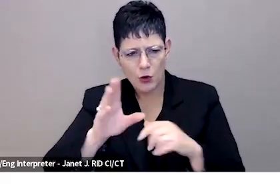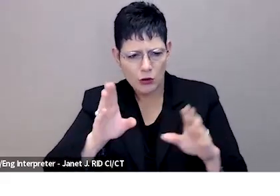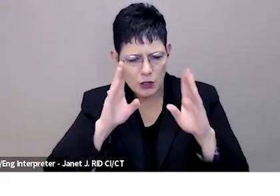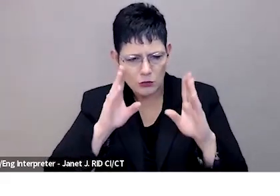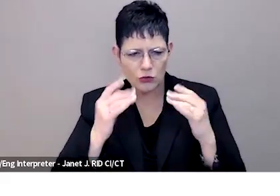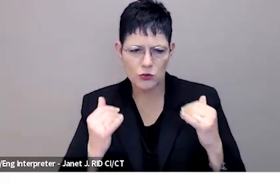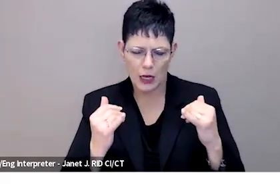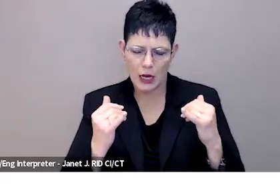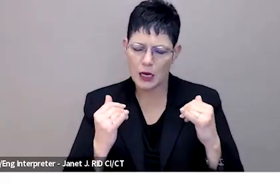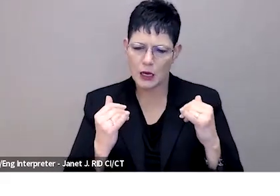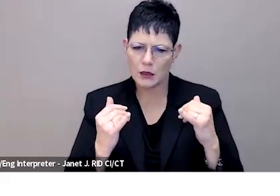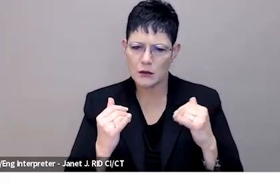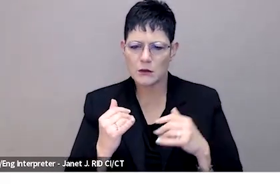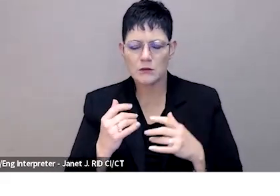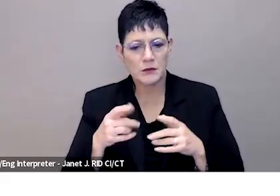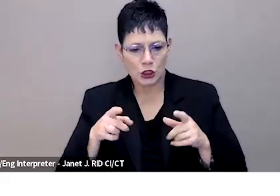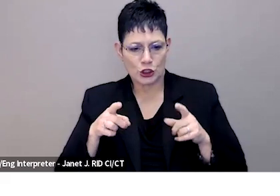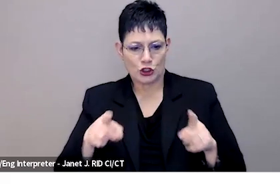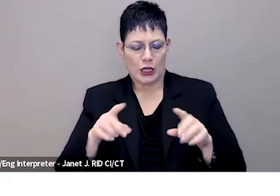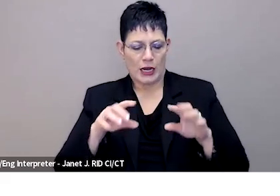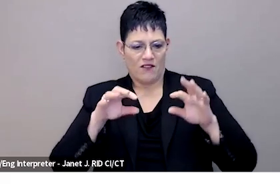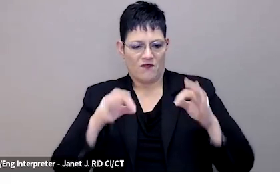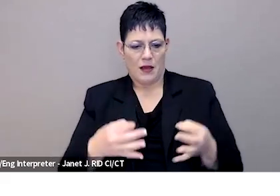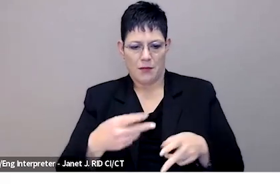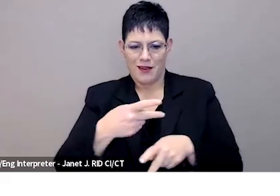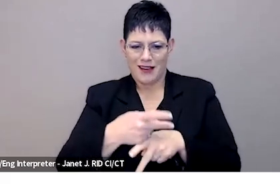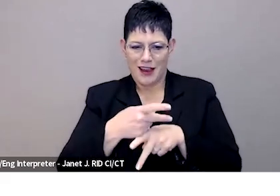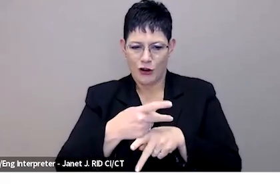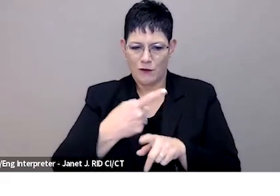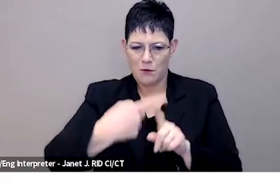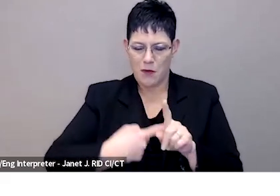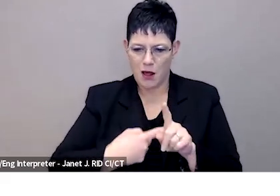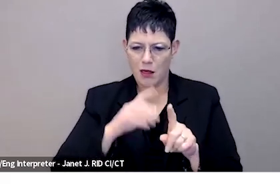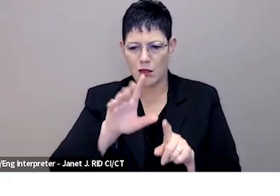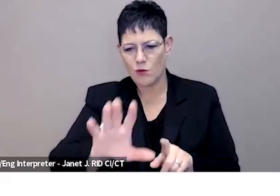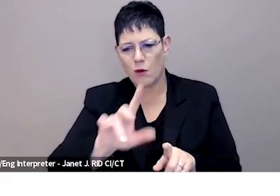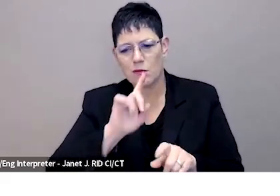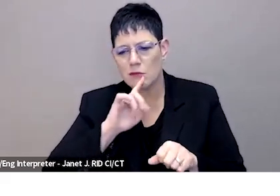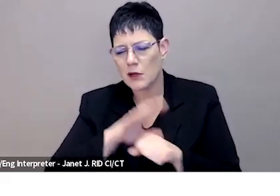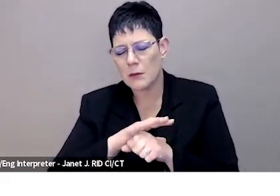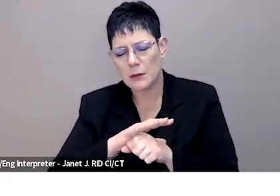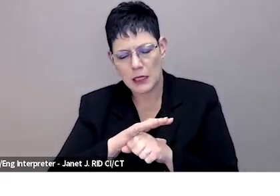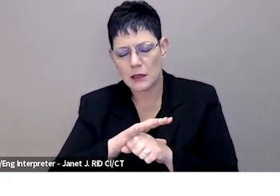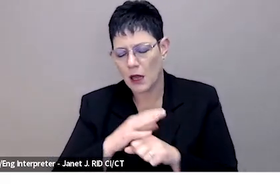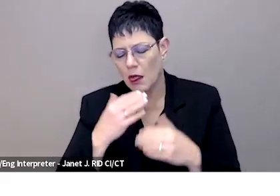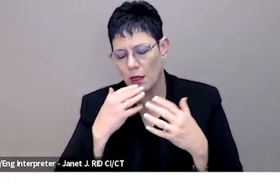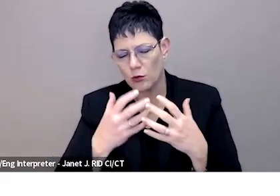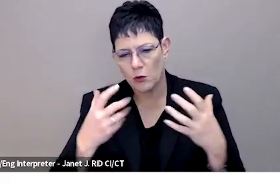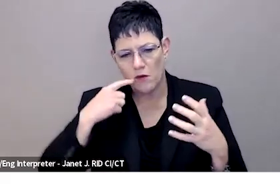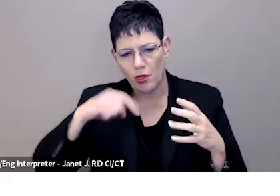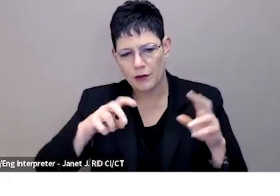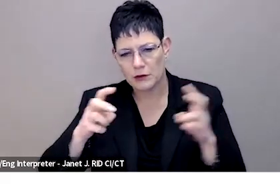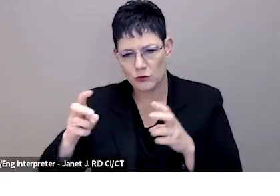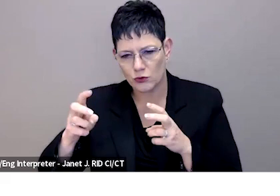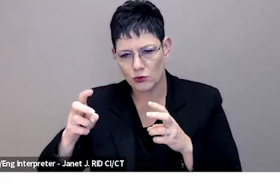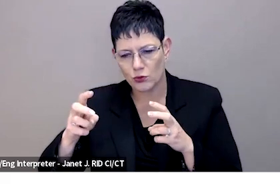attention, and during Family Caregivers Month, for your dedication to this particular issue, and then